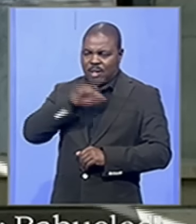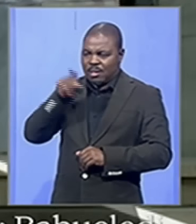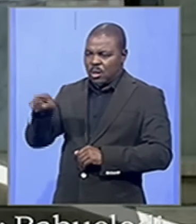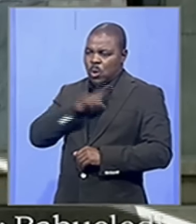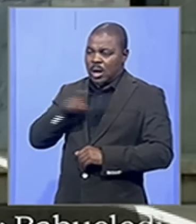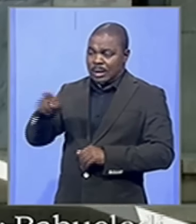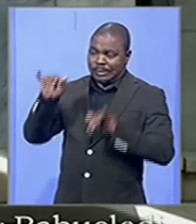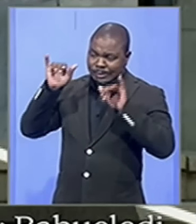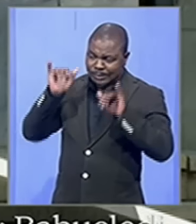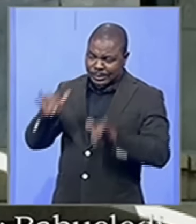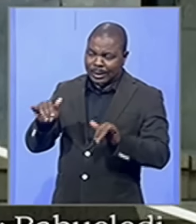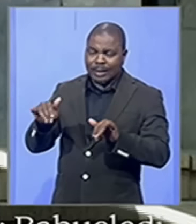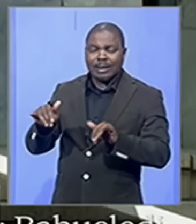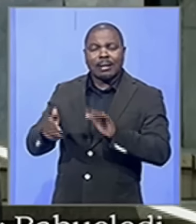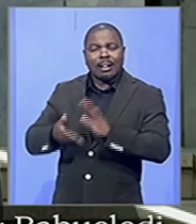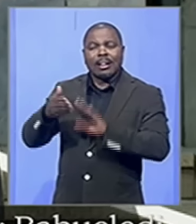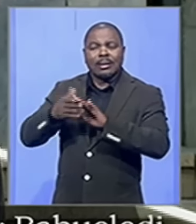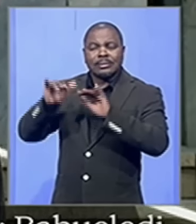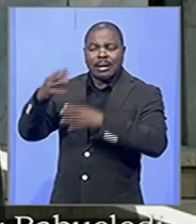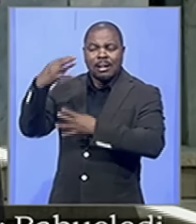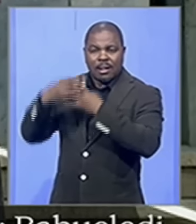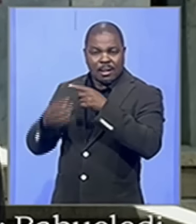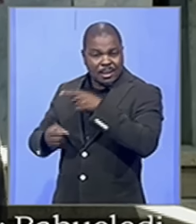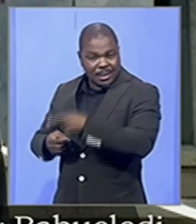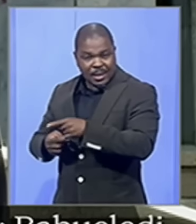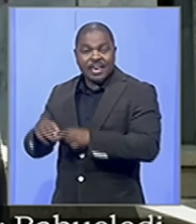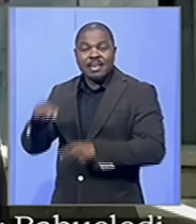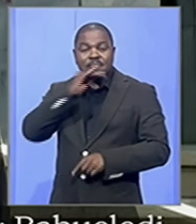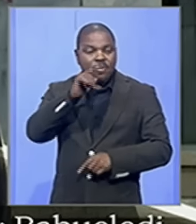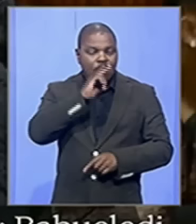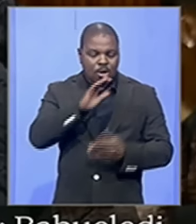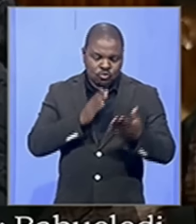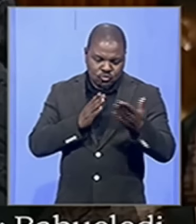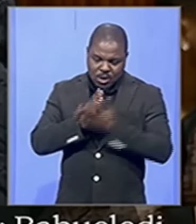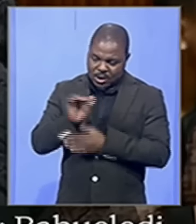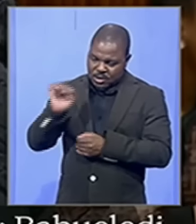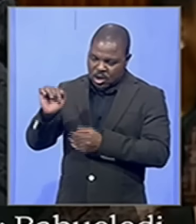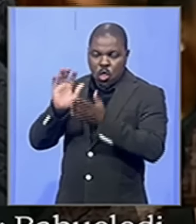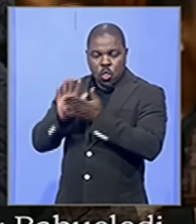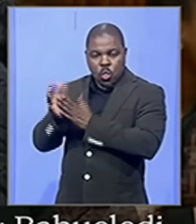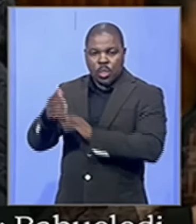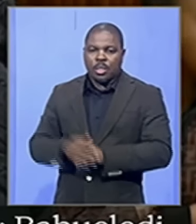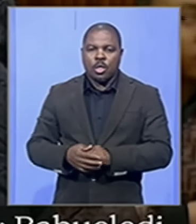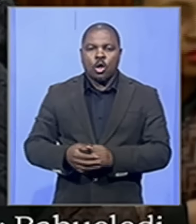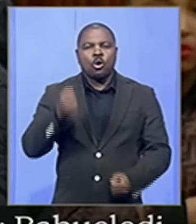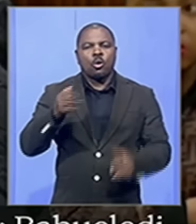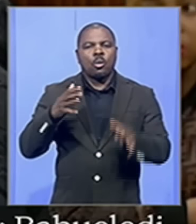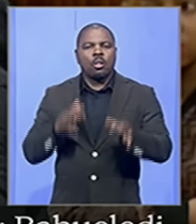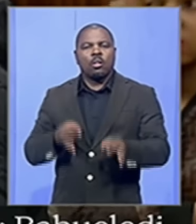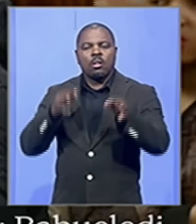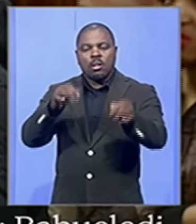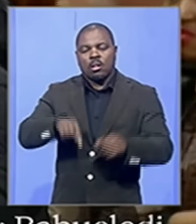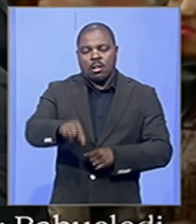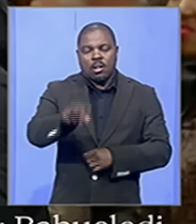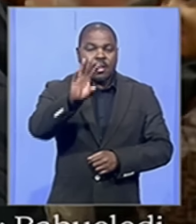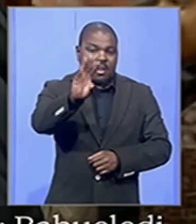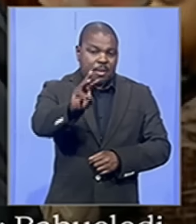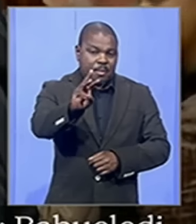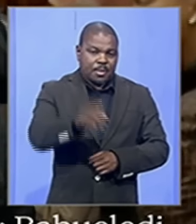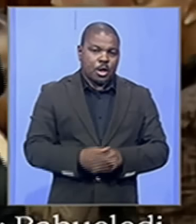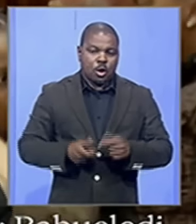second that our client spend in prison is in violation of your rights. Kgetse e buseditswe morago go fitlha ka labone gore